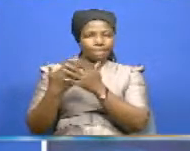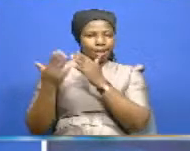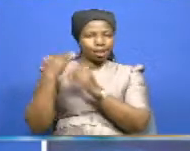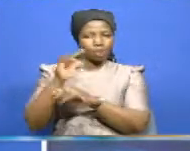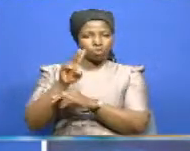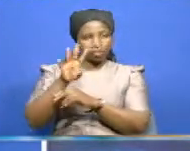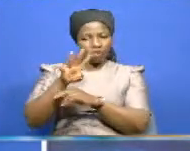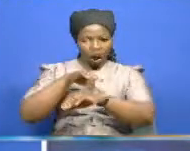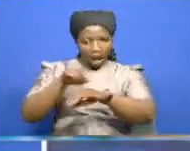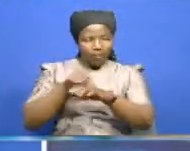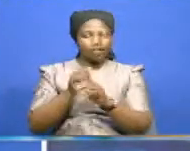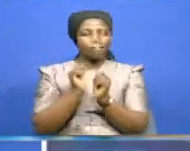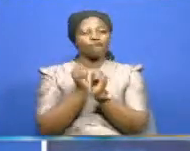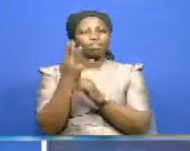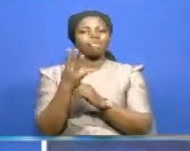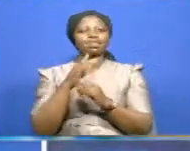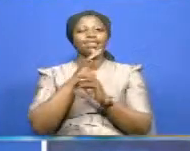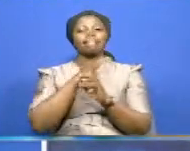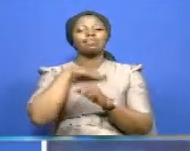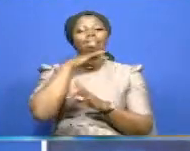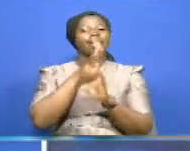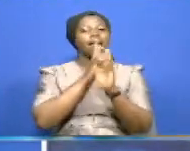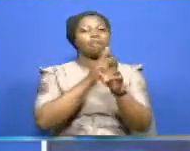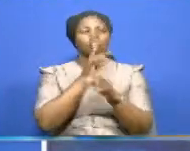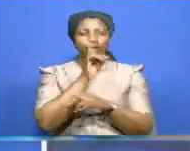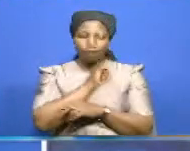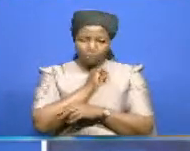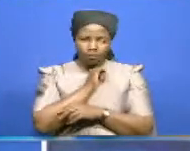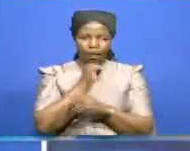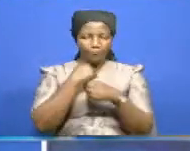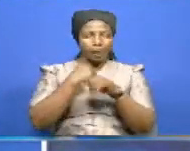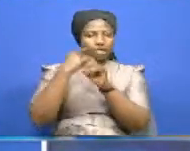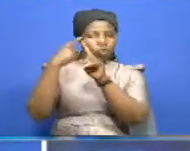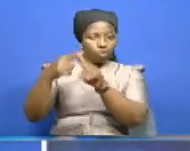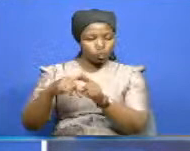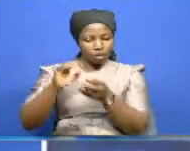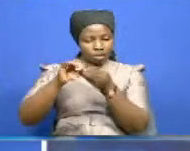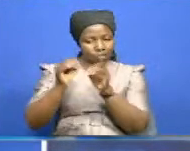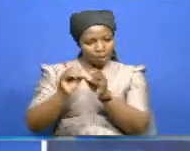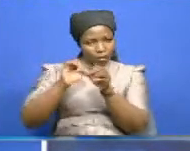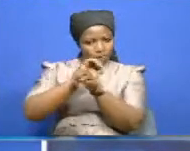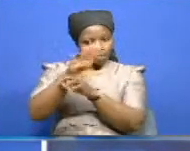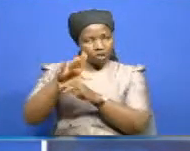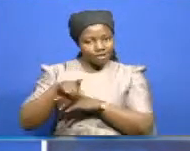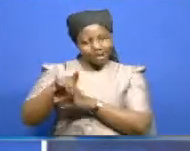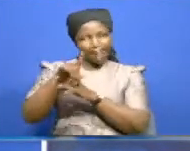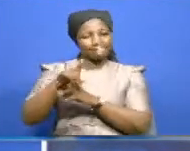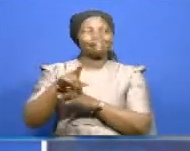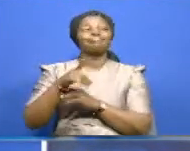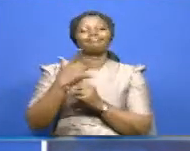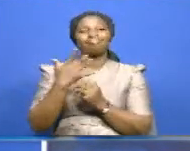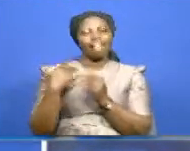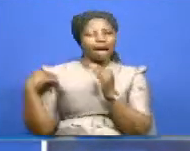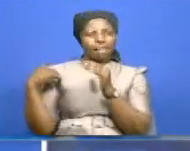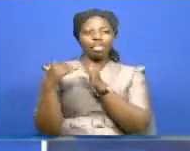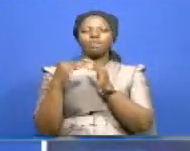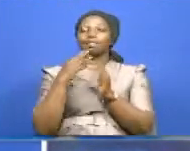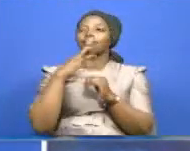deaths have been reported, bringing the total number of fatalities from COVID-19 to